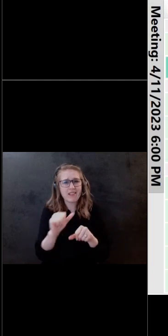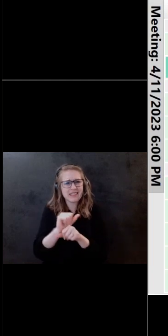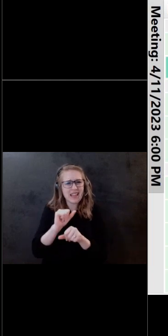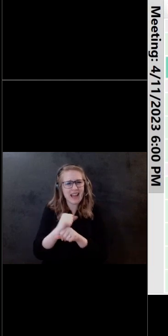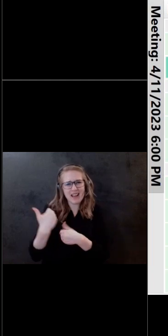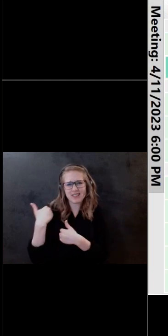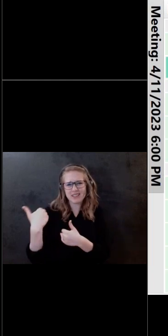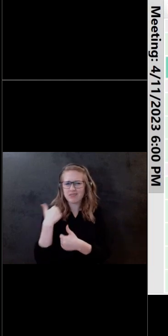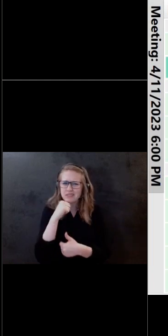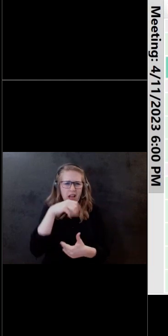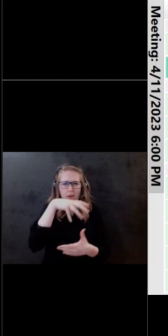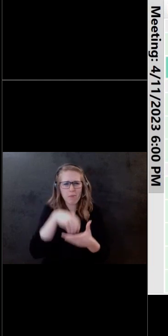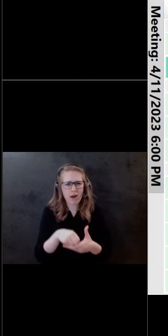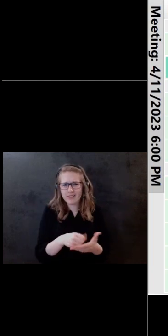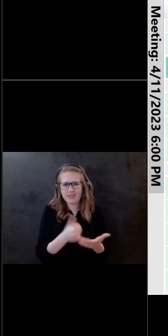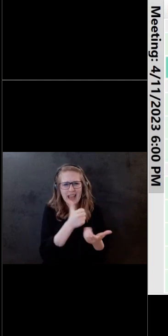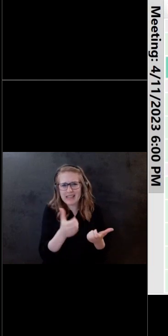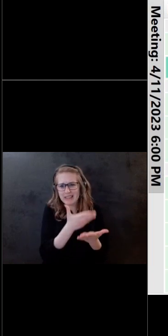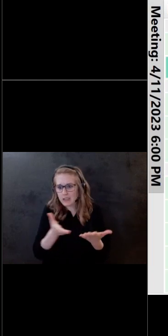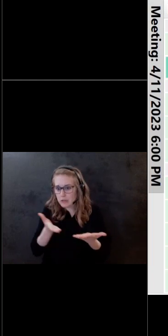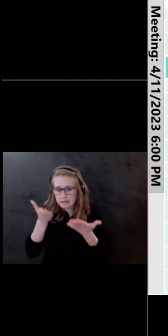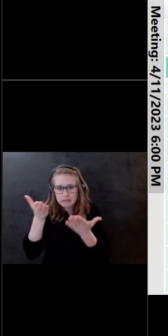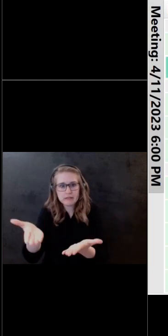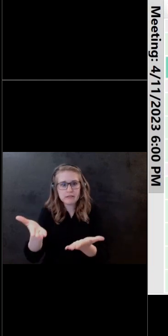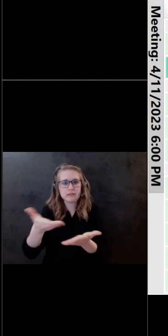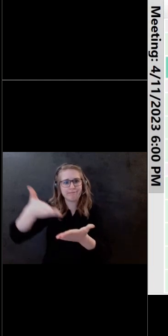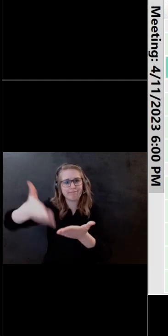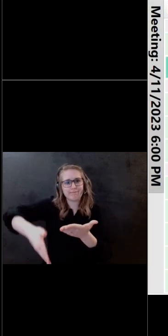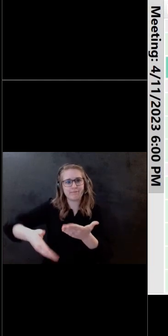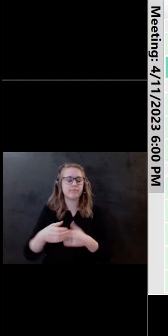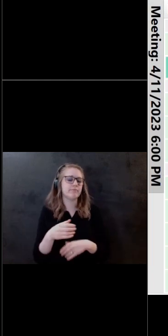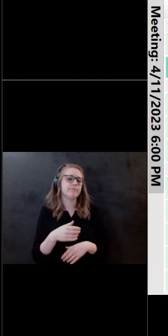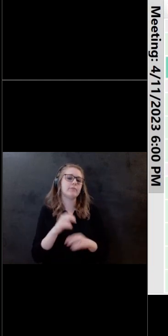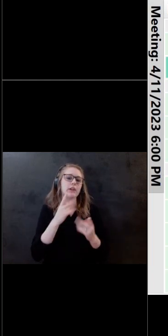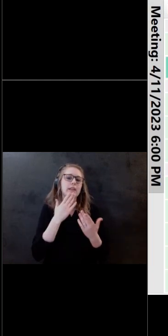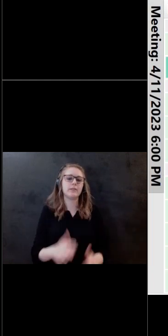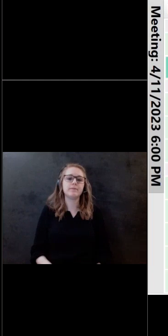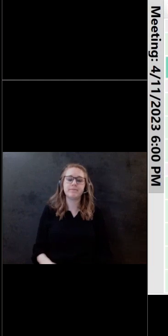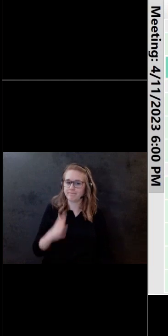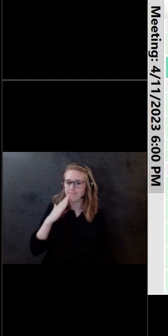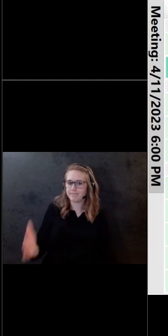part of a train moving in any particular direction. It doesn't work that way. Thanks. Thank you.